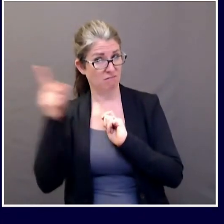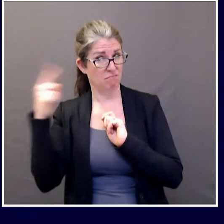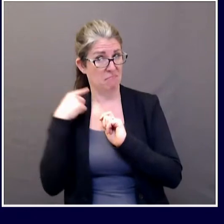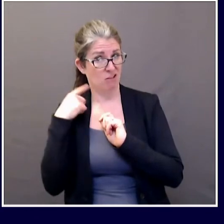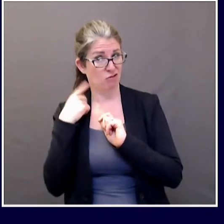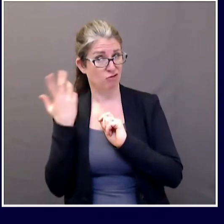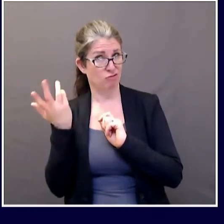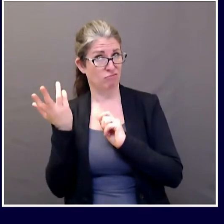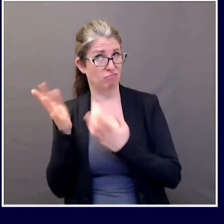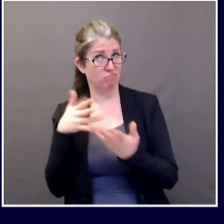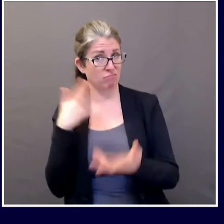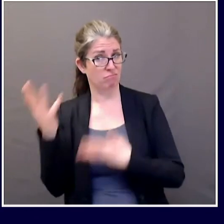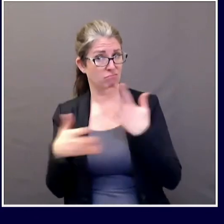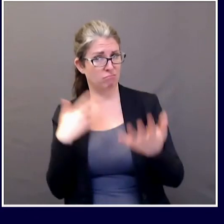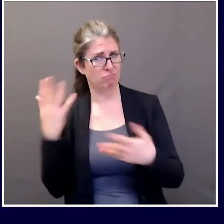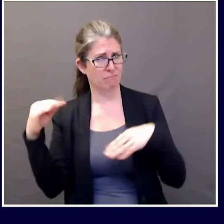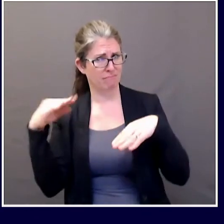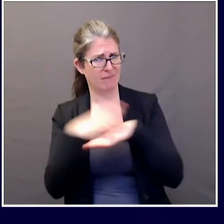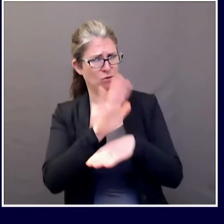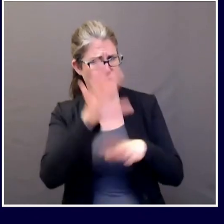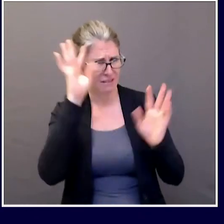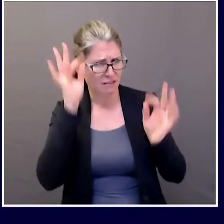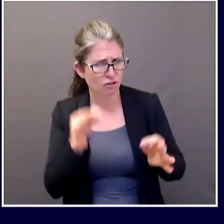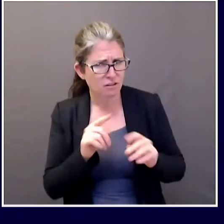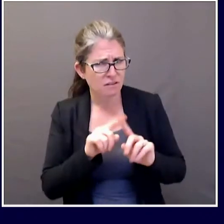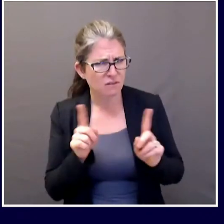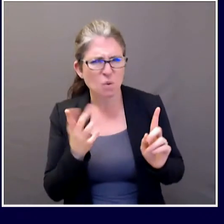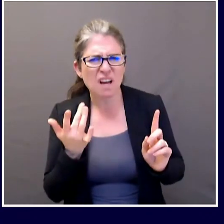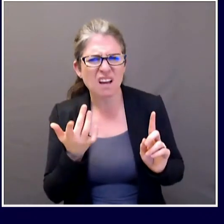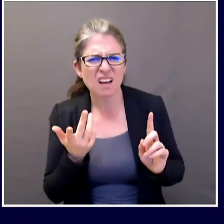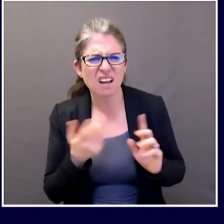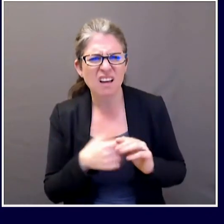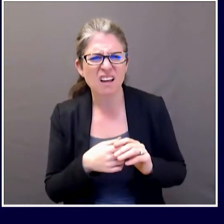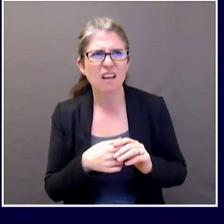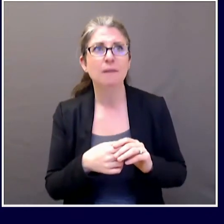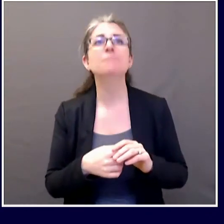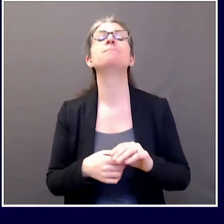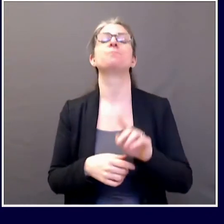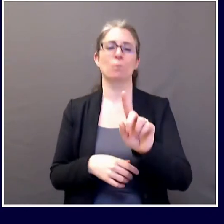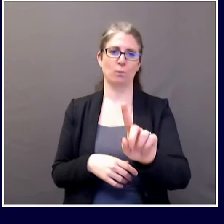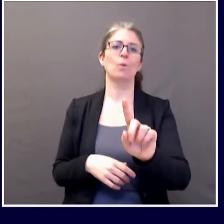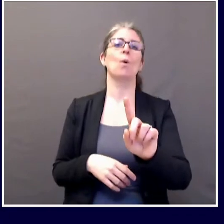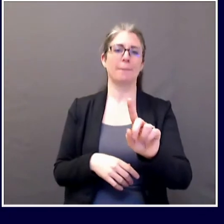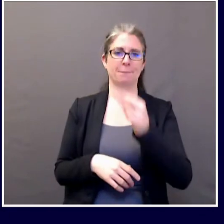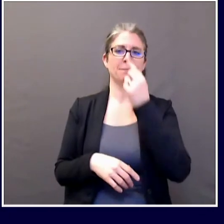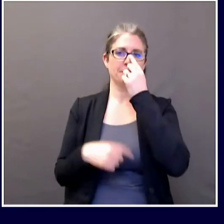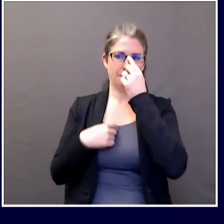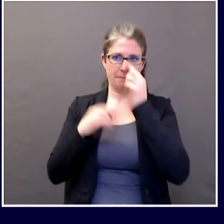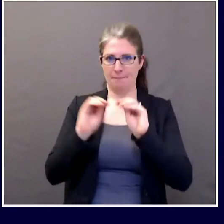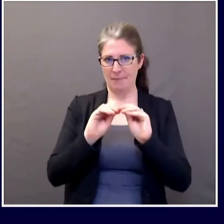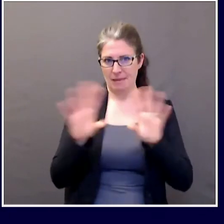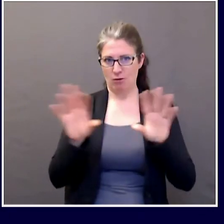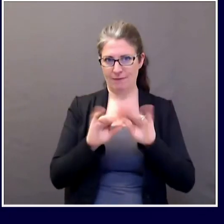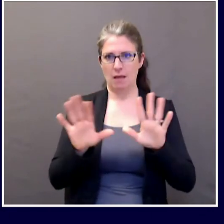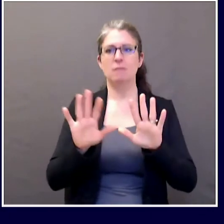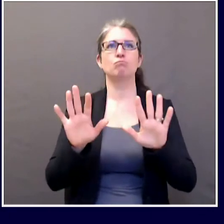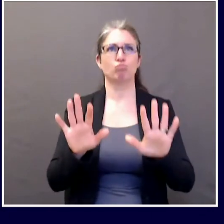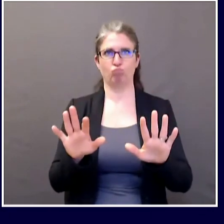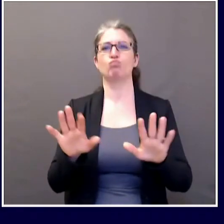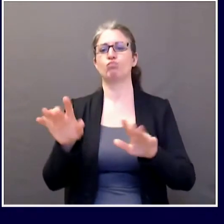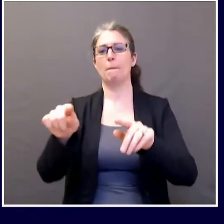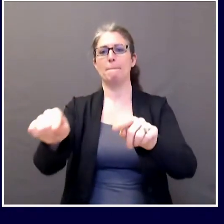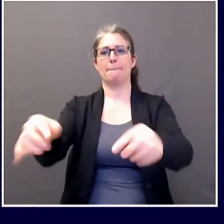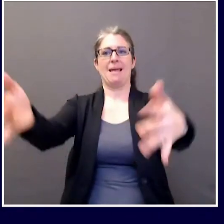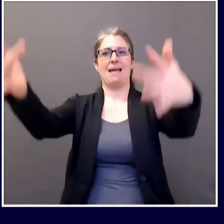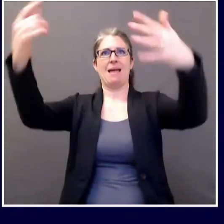have things changed? Oh, no, so one note there, Chris, let me just step back, and Patty White had asked this